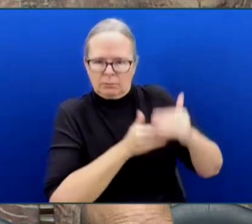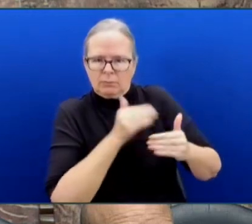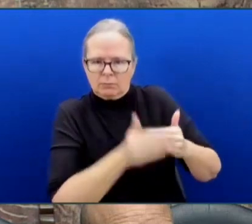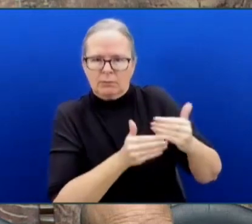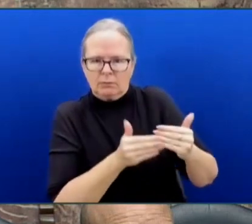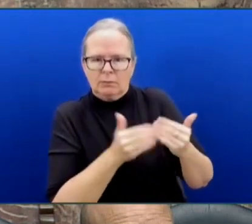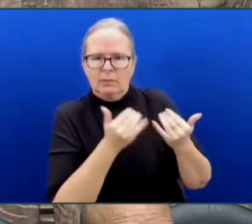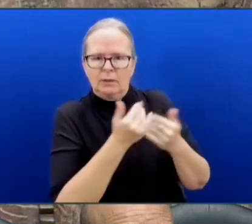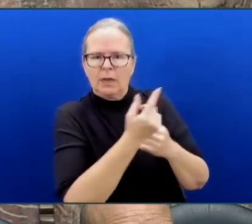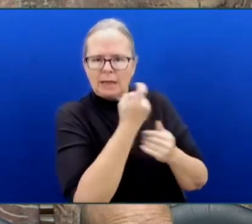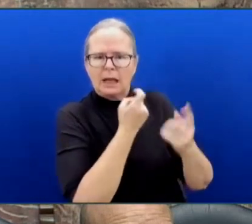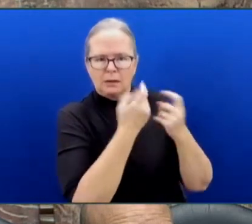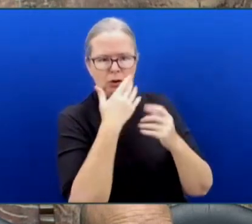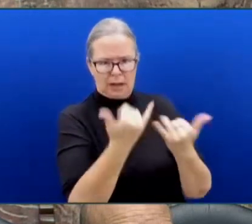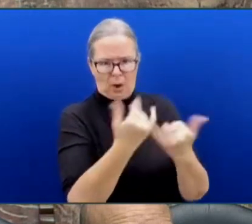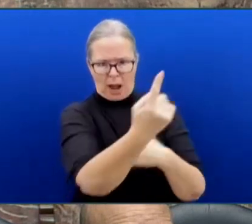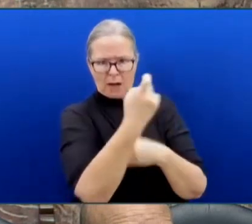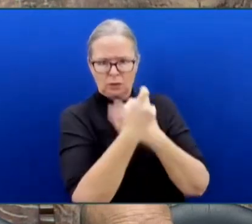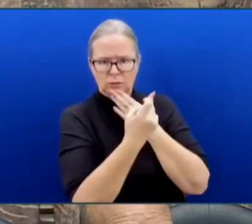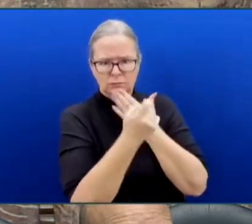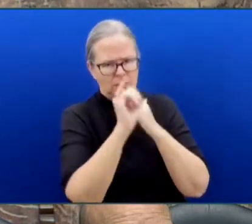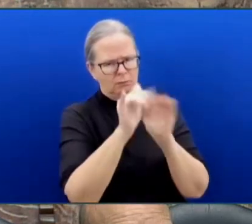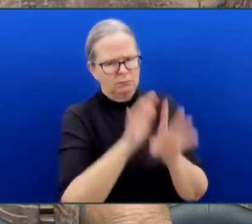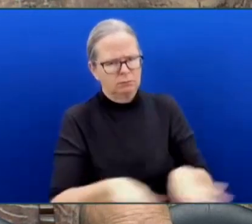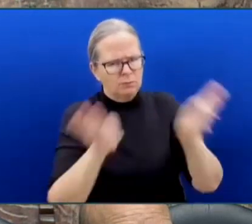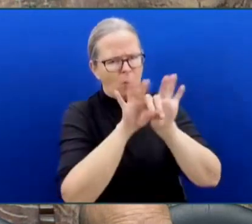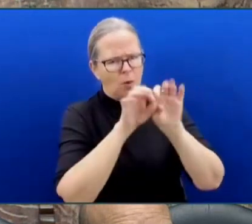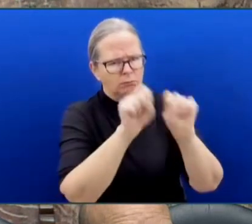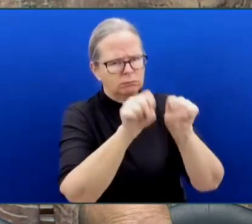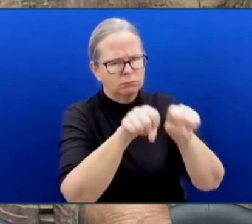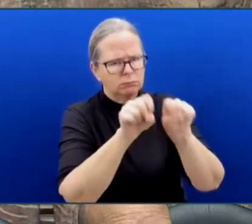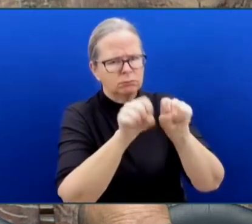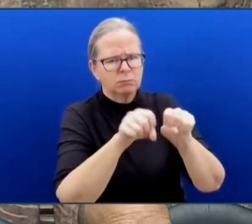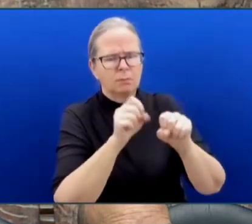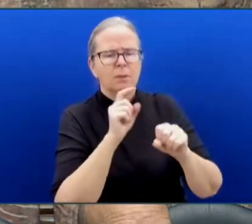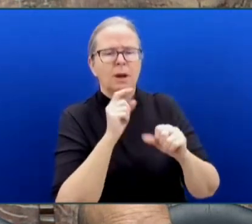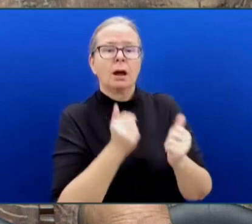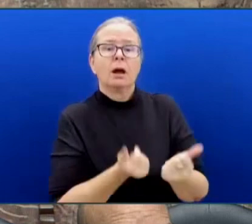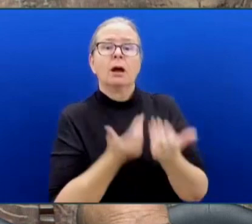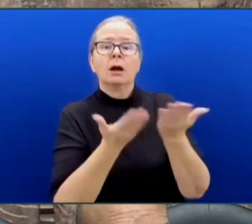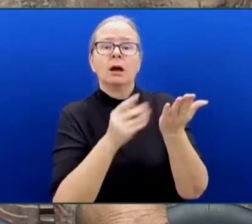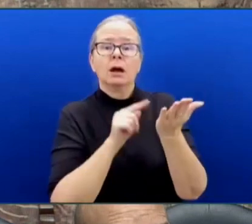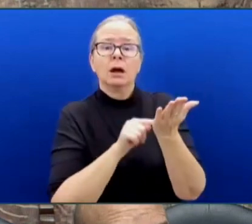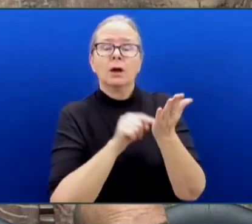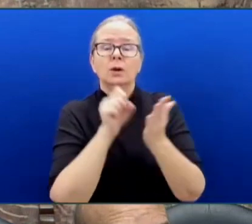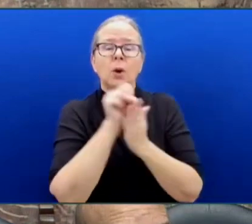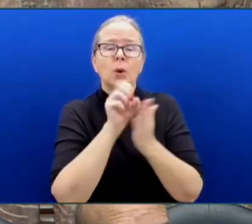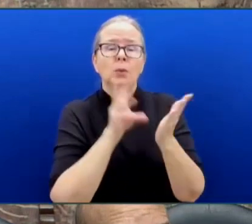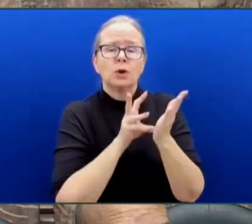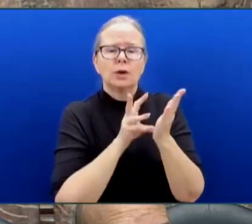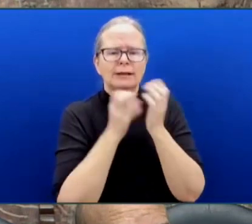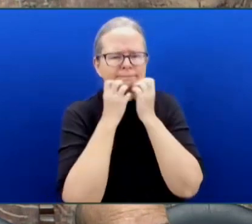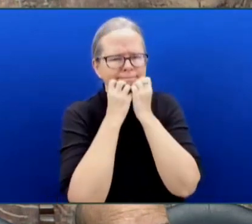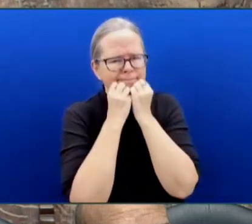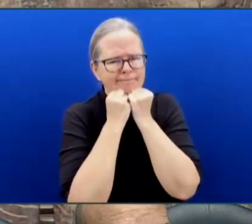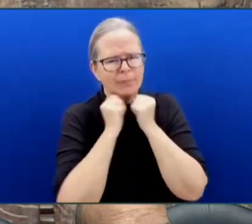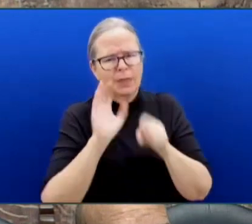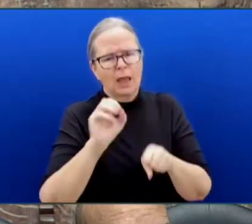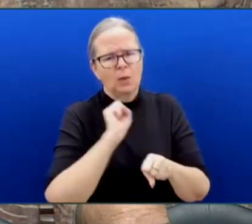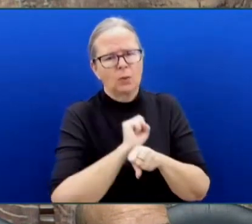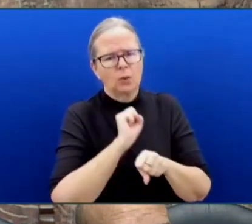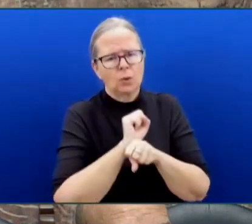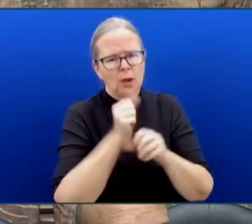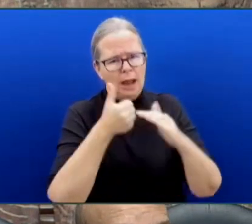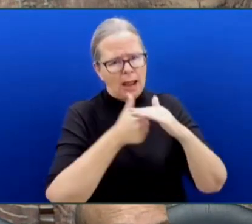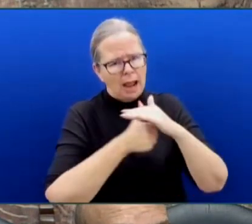raised. The member will know that social workers are obviously important workers in health authorities as well as is the Ministry of Children and Family